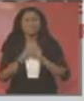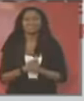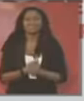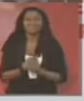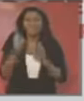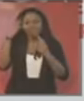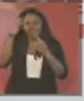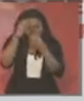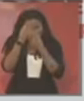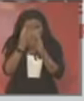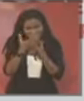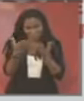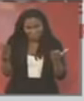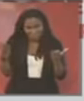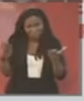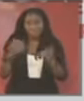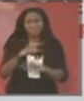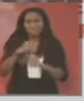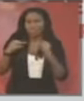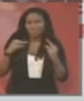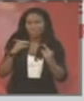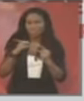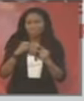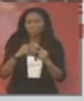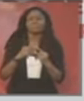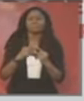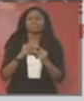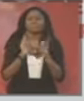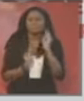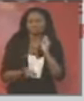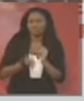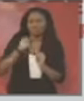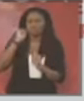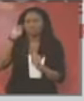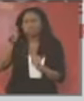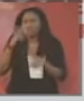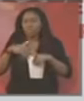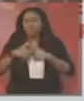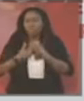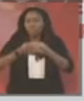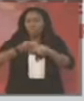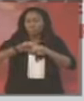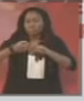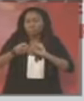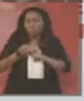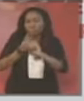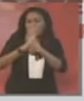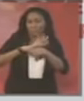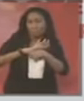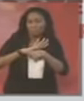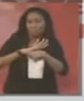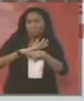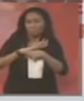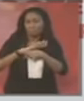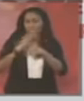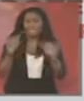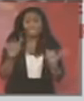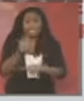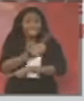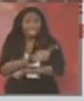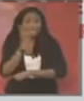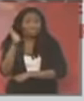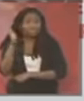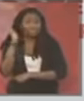up-to-date and accurate information on the national COVID-19 response. Our panelists today are Dr.